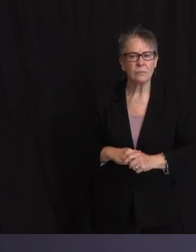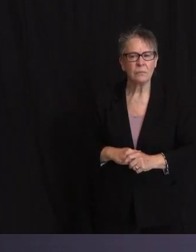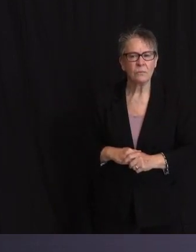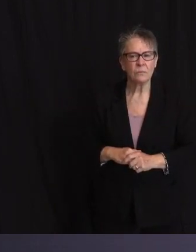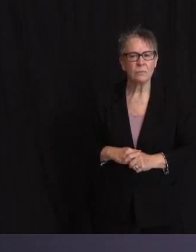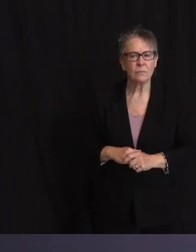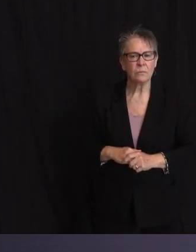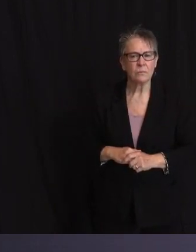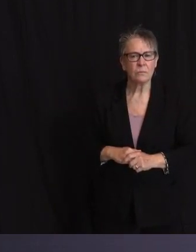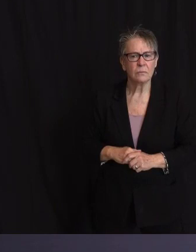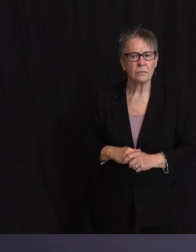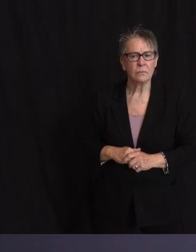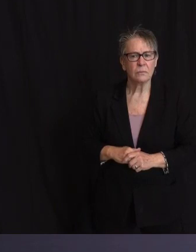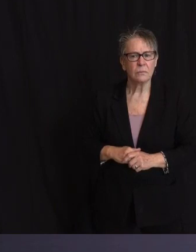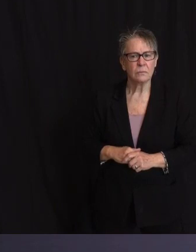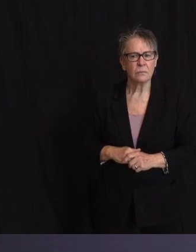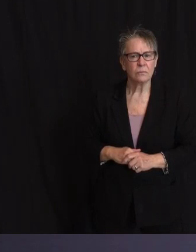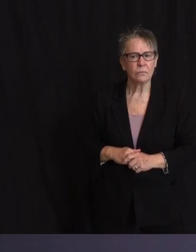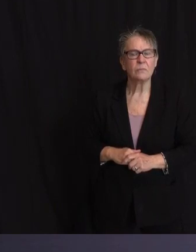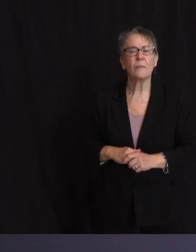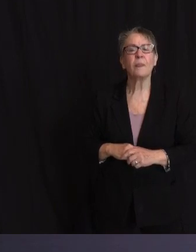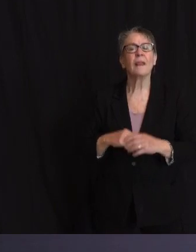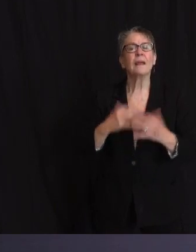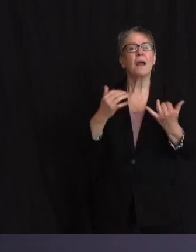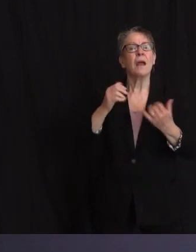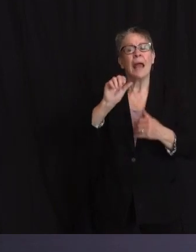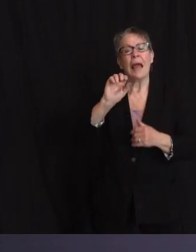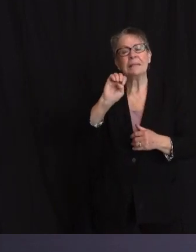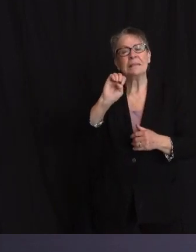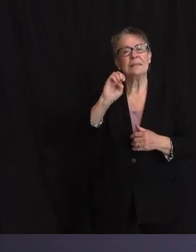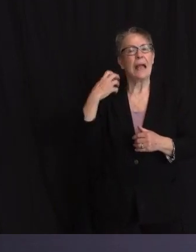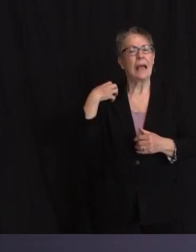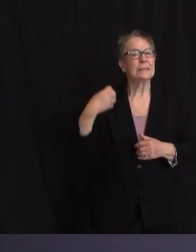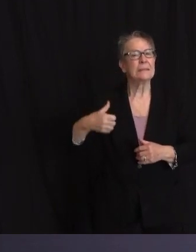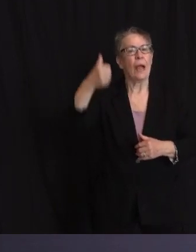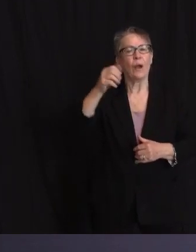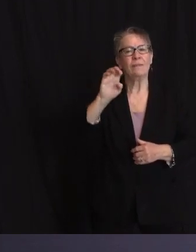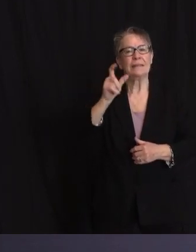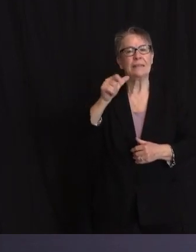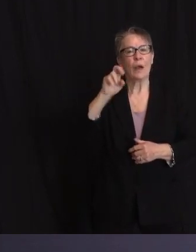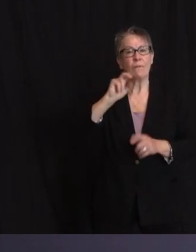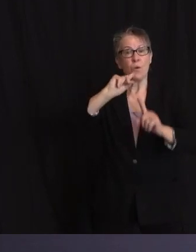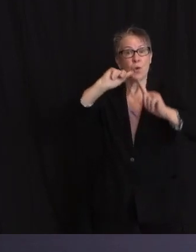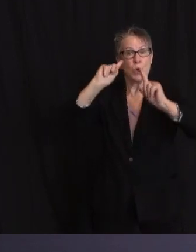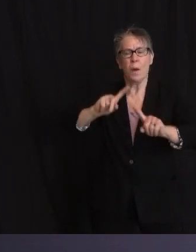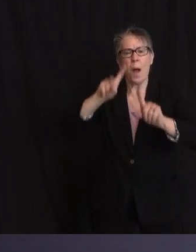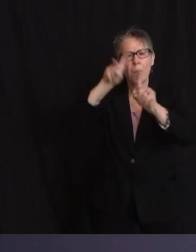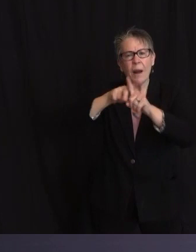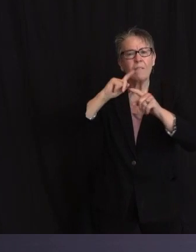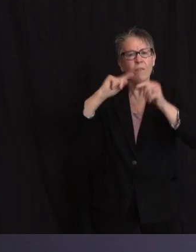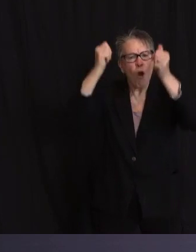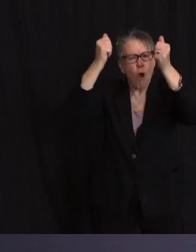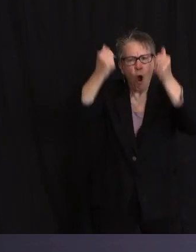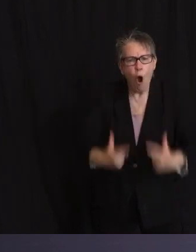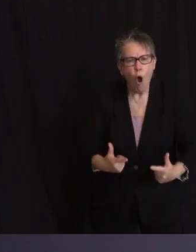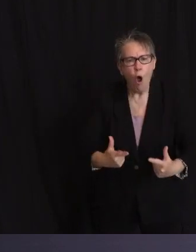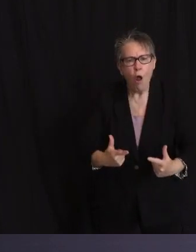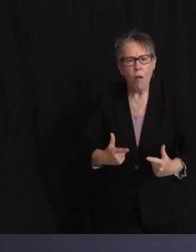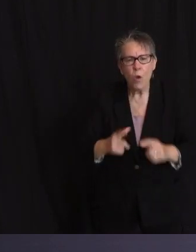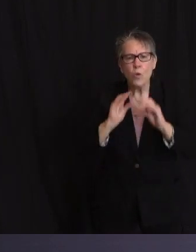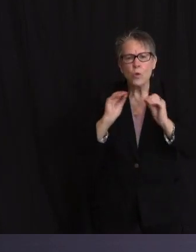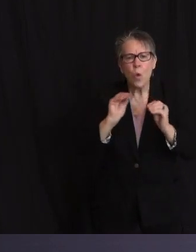but I don't see it in any realism. We got to go. Is Catherine, are you back there? I can't see you, though, is the